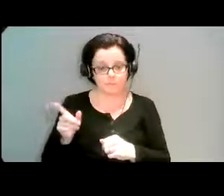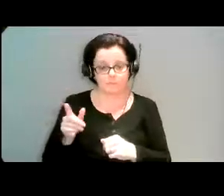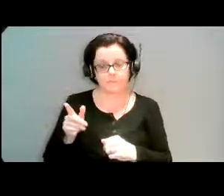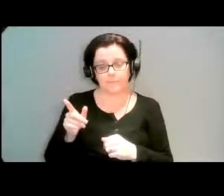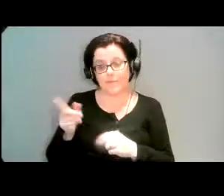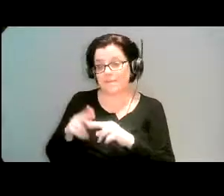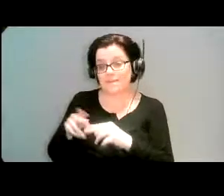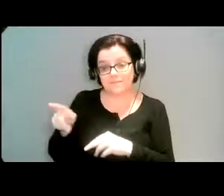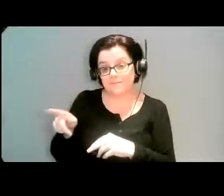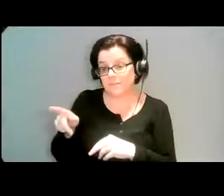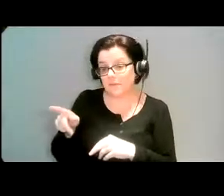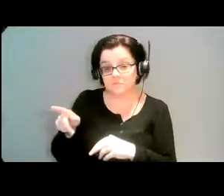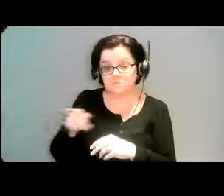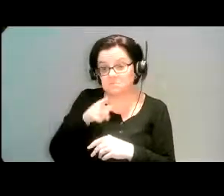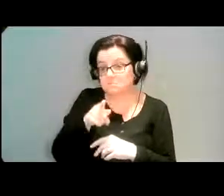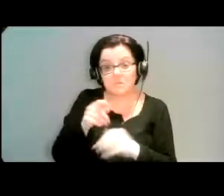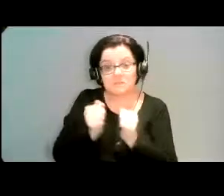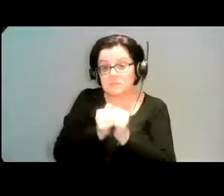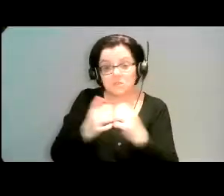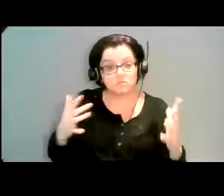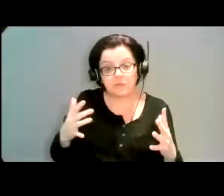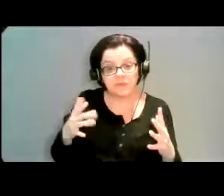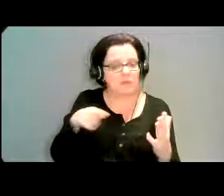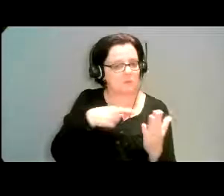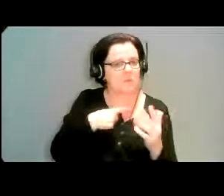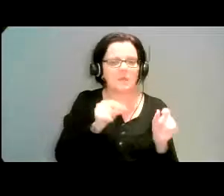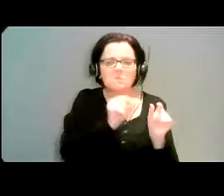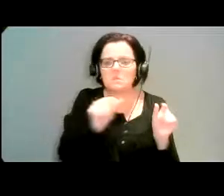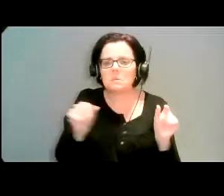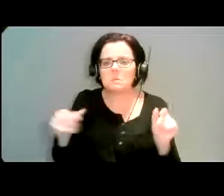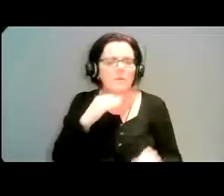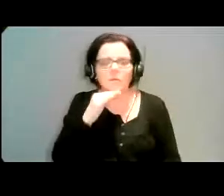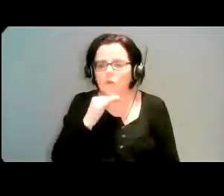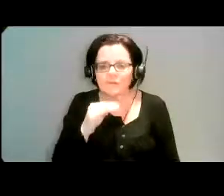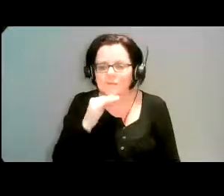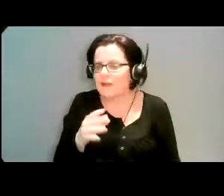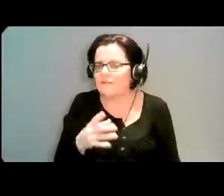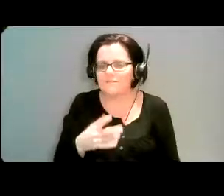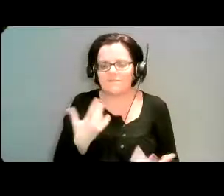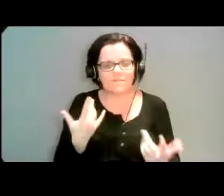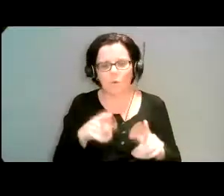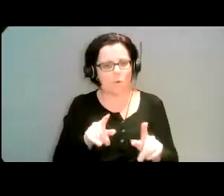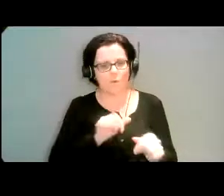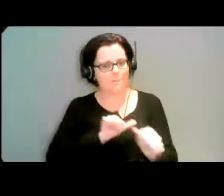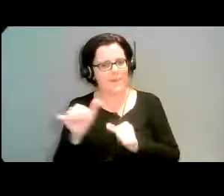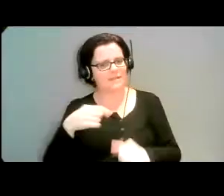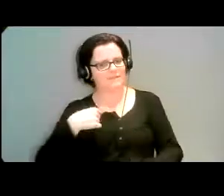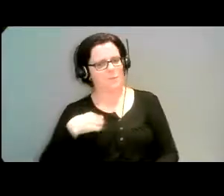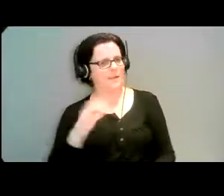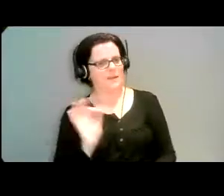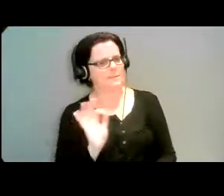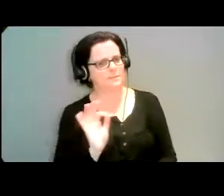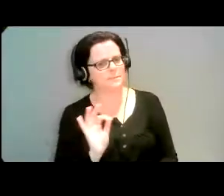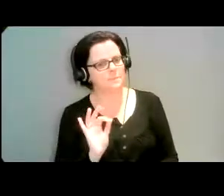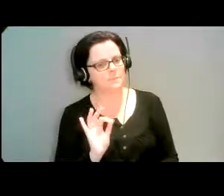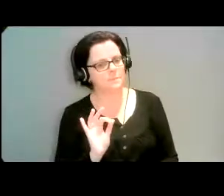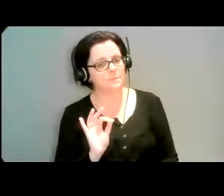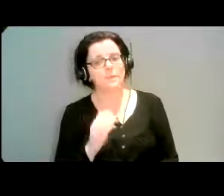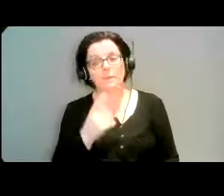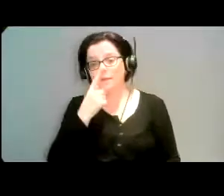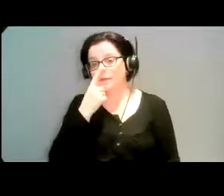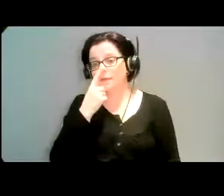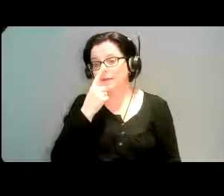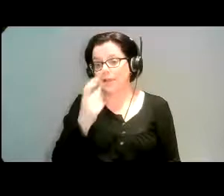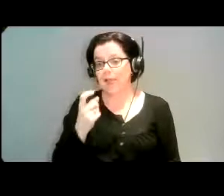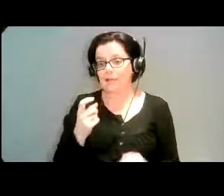this if you think it's not enough or it's not the right option. is effectively to look at